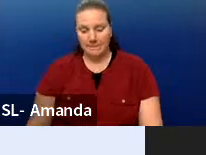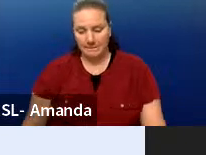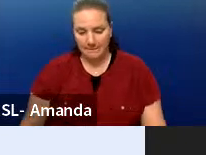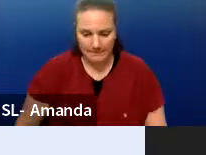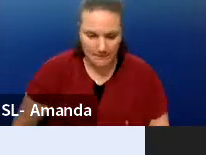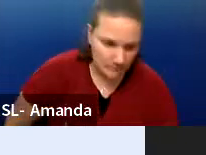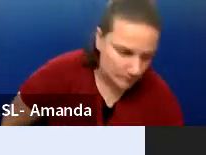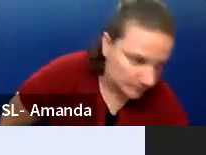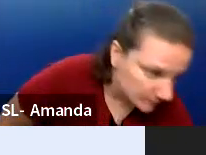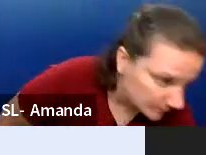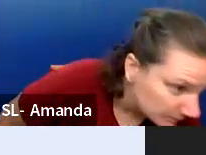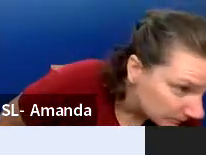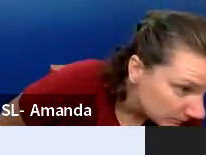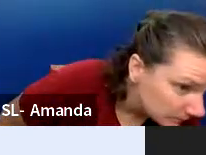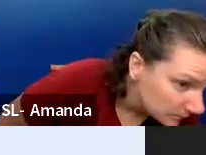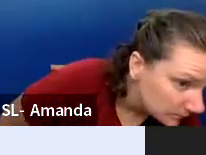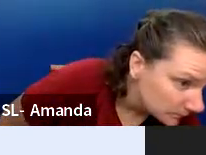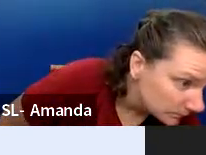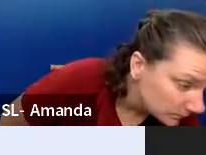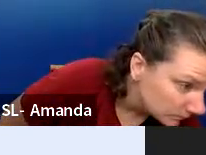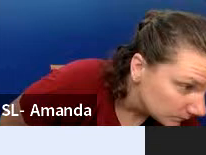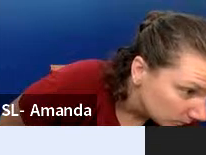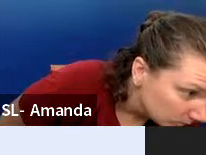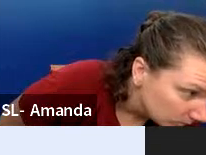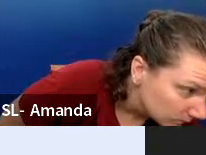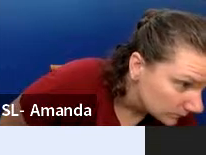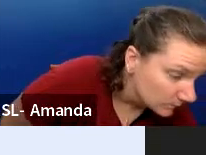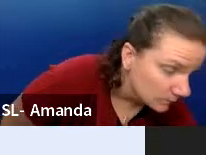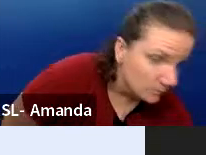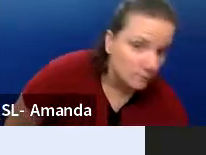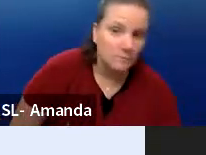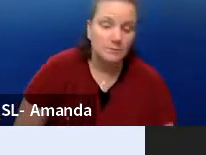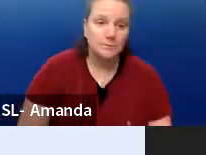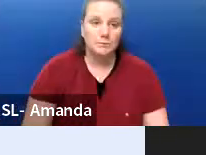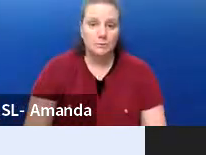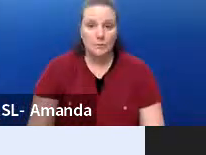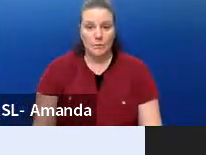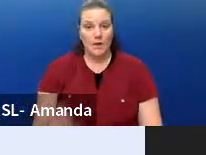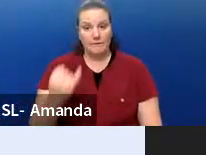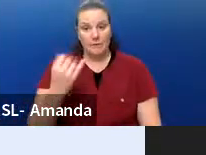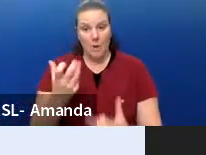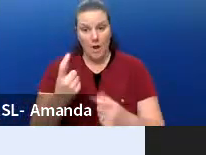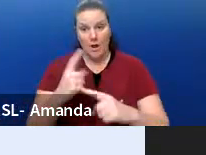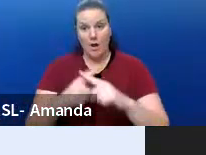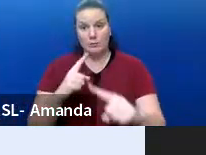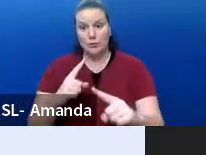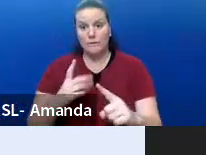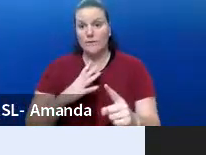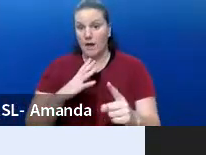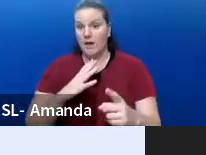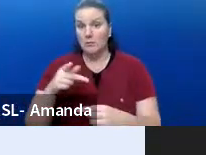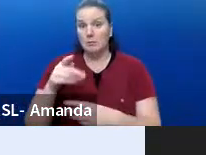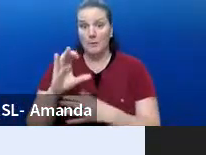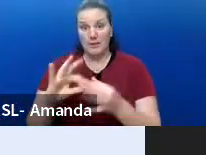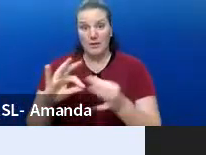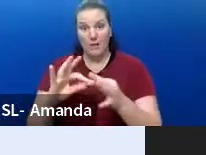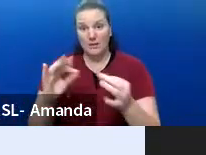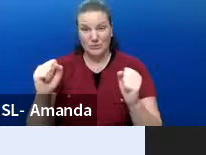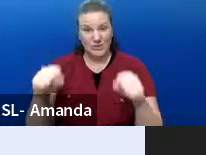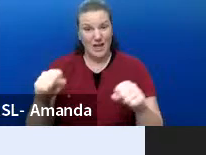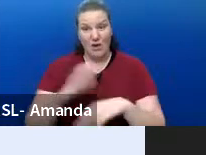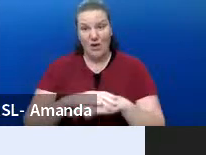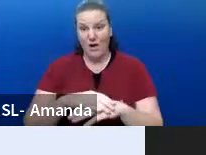Julie, ready for public comment. If you want to go ahead and unmute, you're also welcome to come on camera.